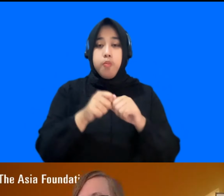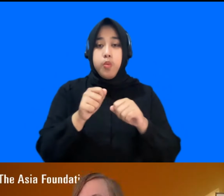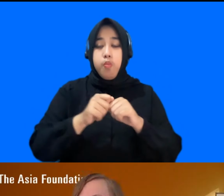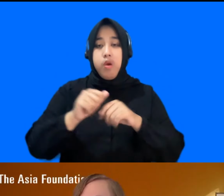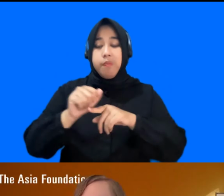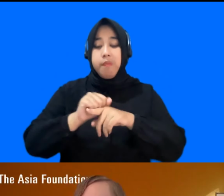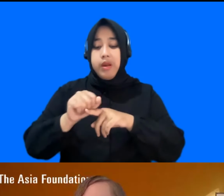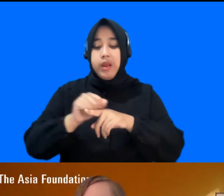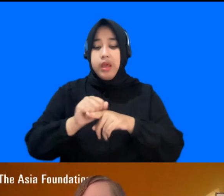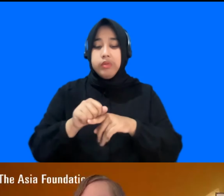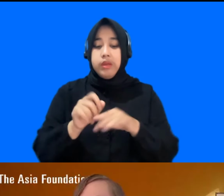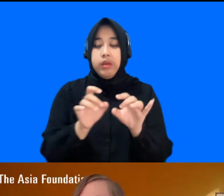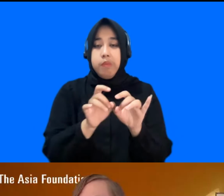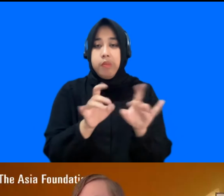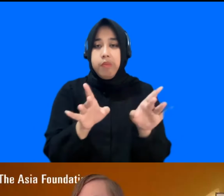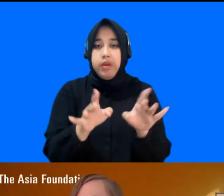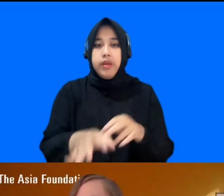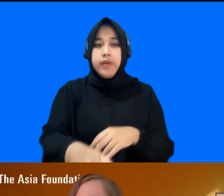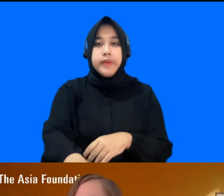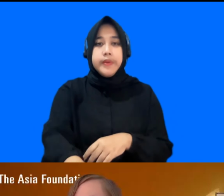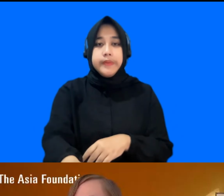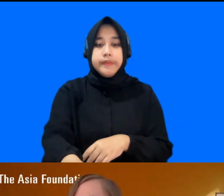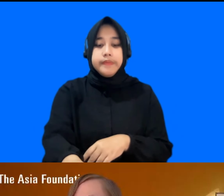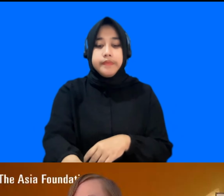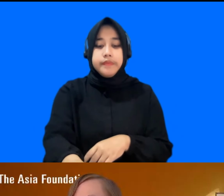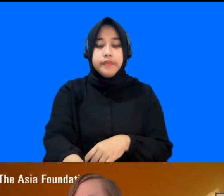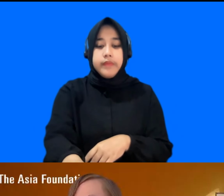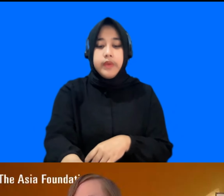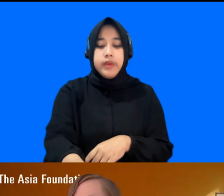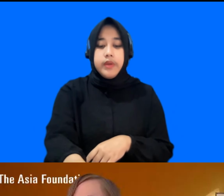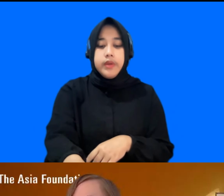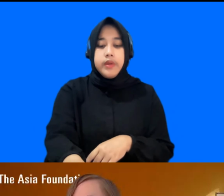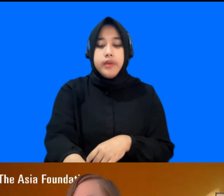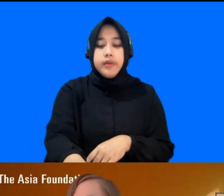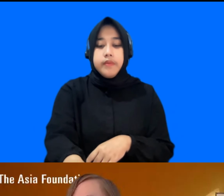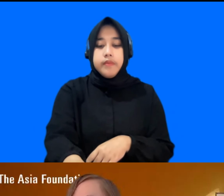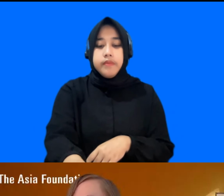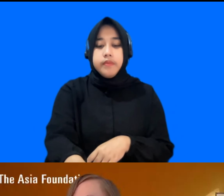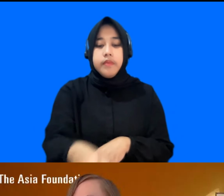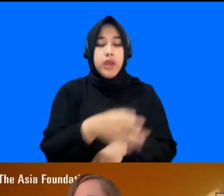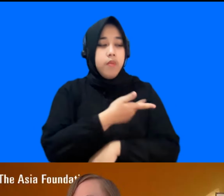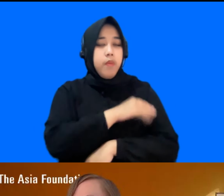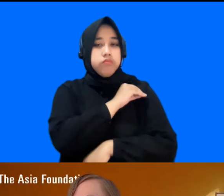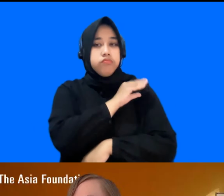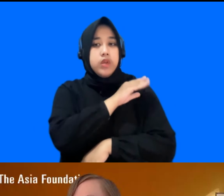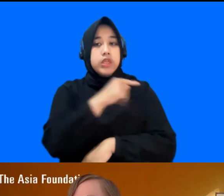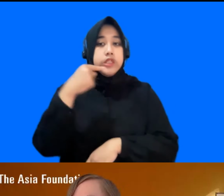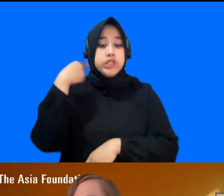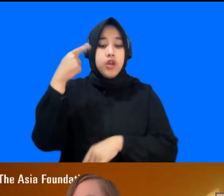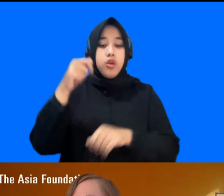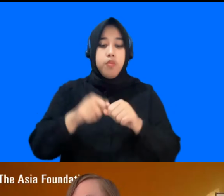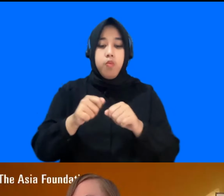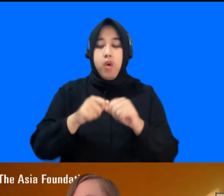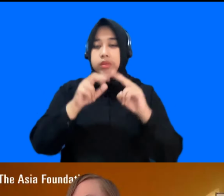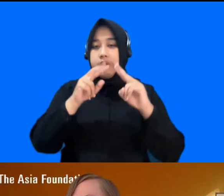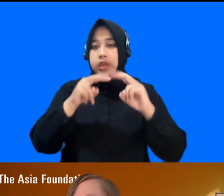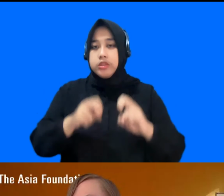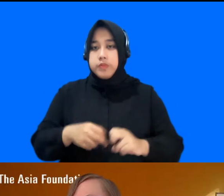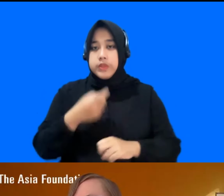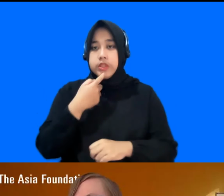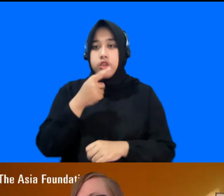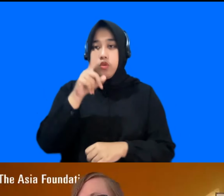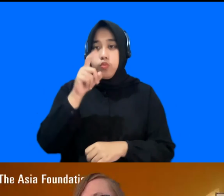and capacity building, there's always a needs assessment at the start, and we pattern or we change the content of the training and how we do the